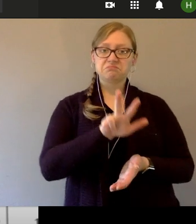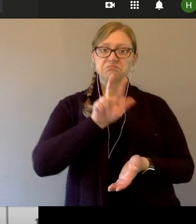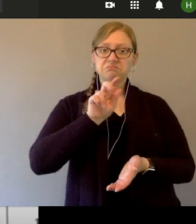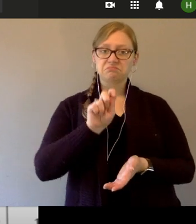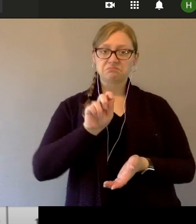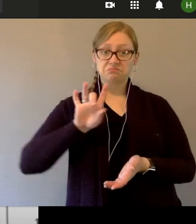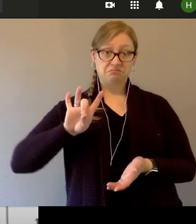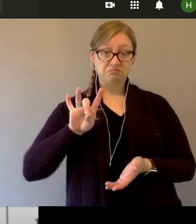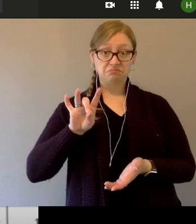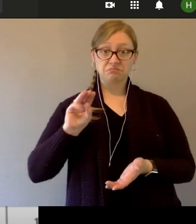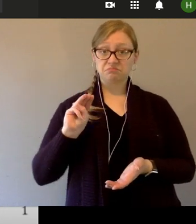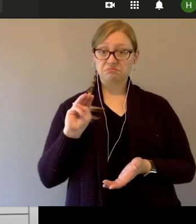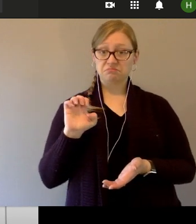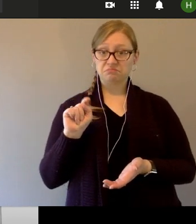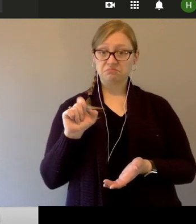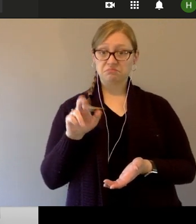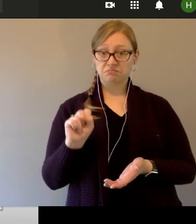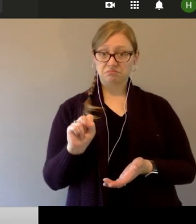3.8 meters.